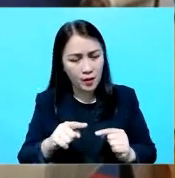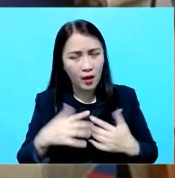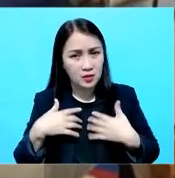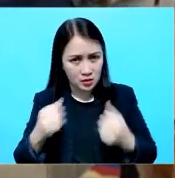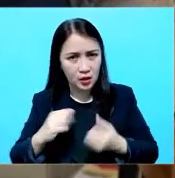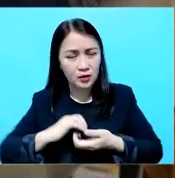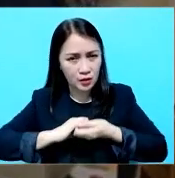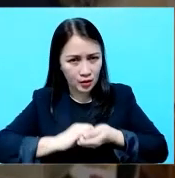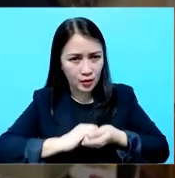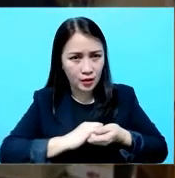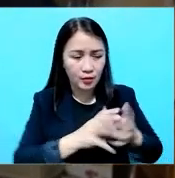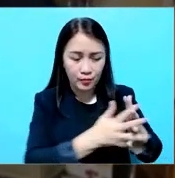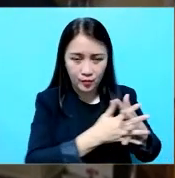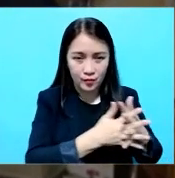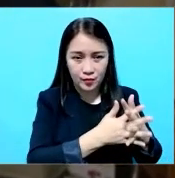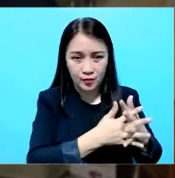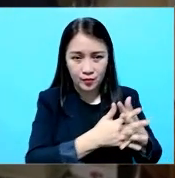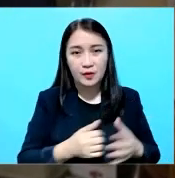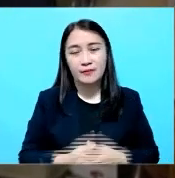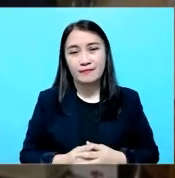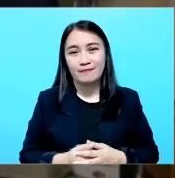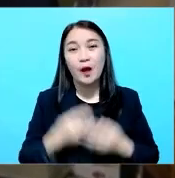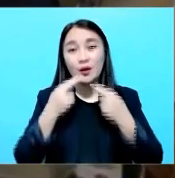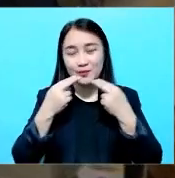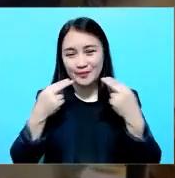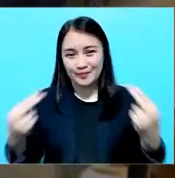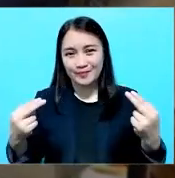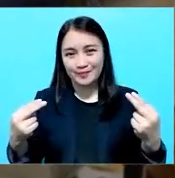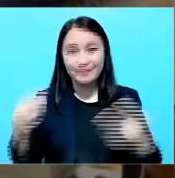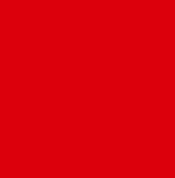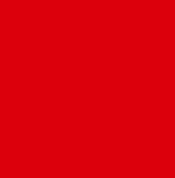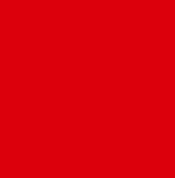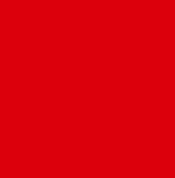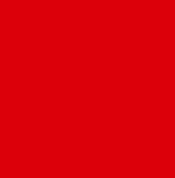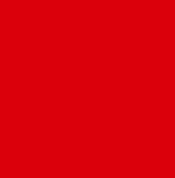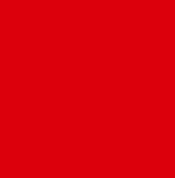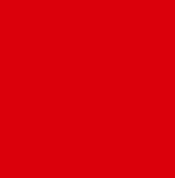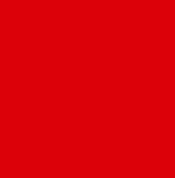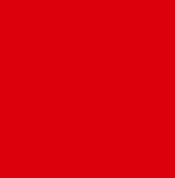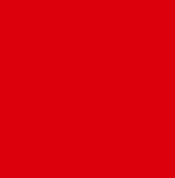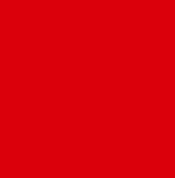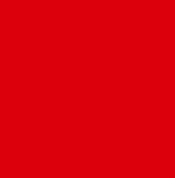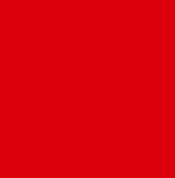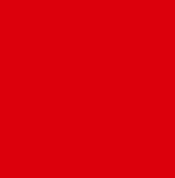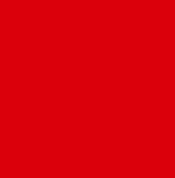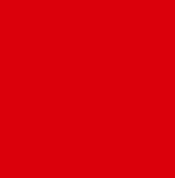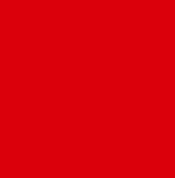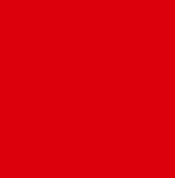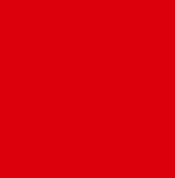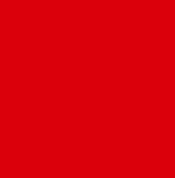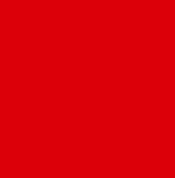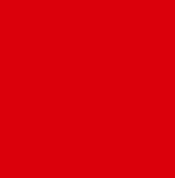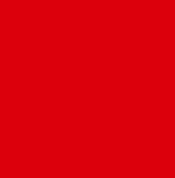States. Nagbabalita mula sa frontline, Mean Los Baños, News 5. Mga kapatid, Cheryl Cosin